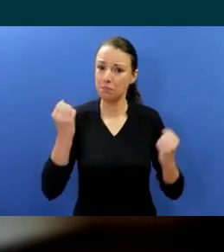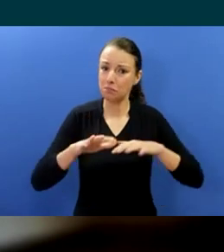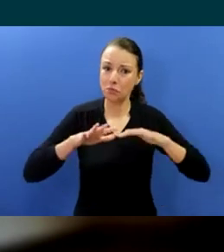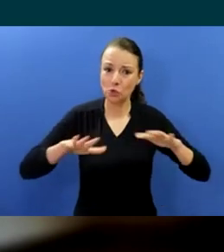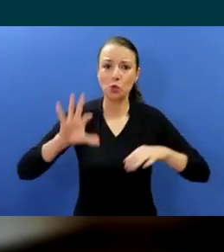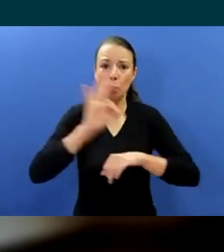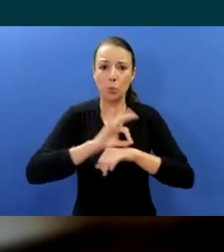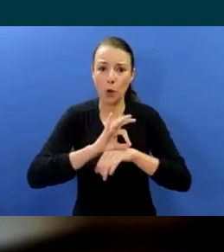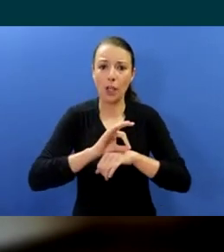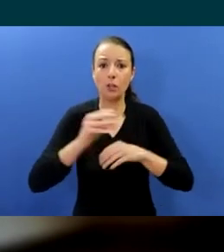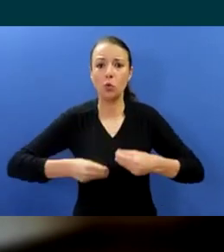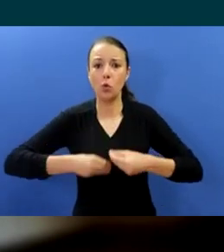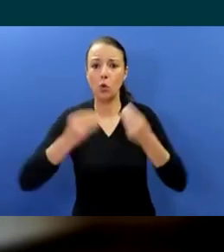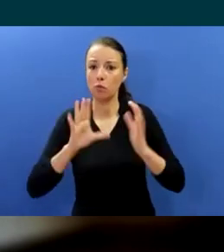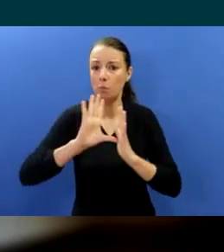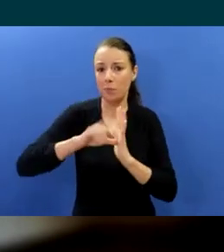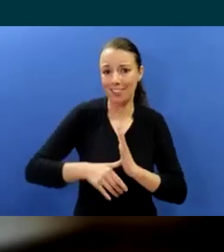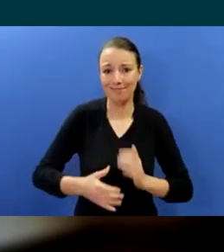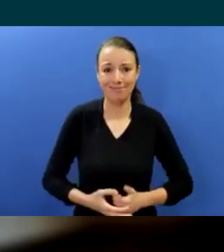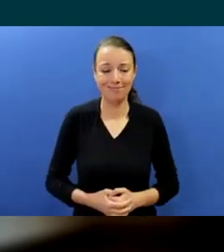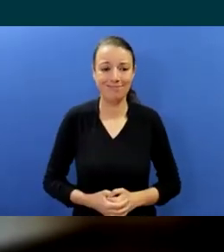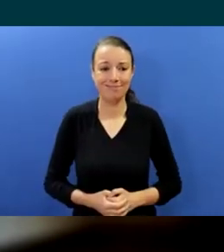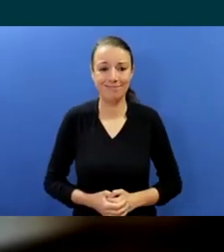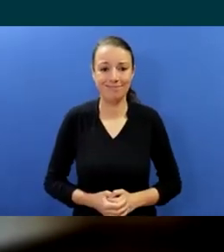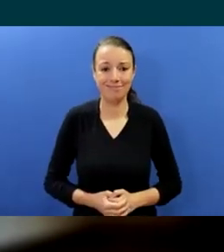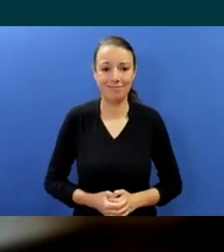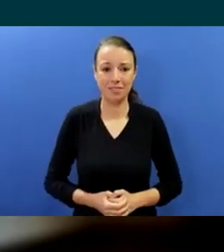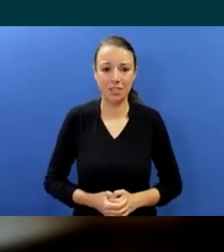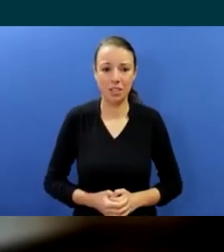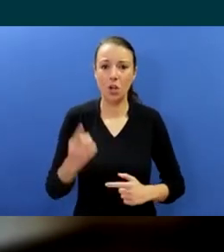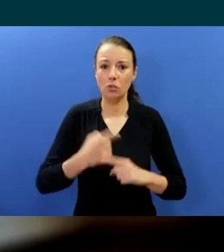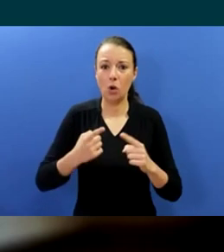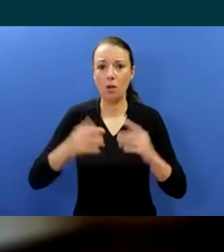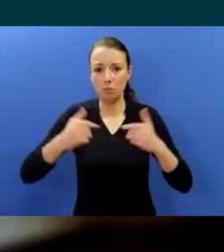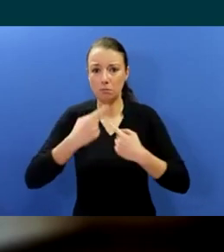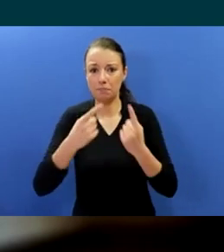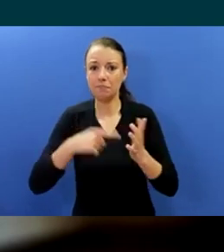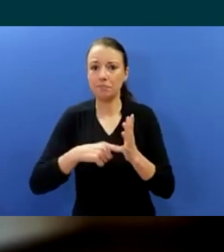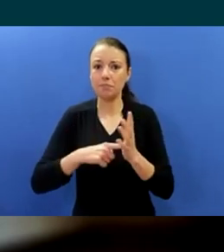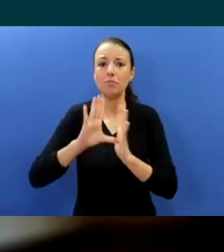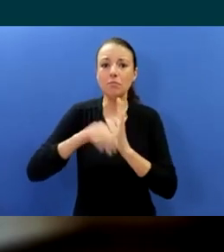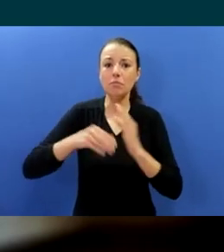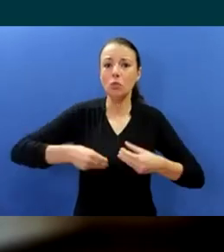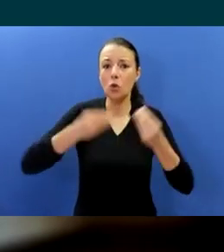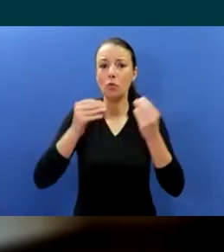of laboratory, I would say. It's an interesting context for public participation because there is